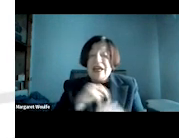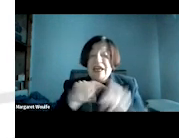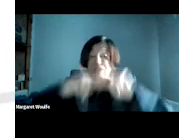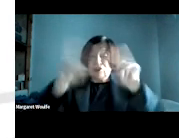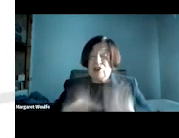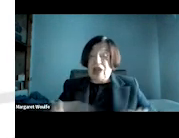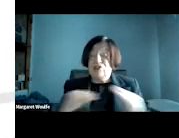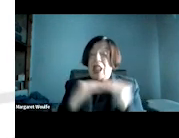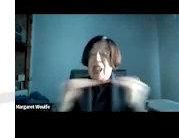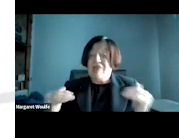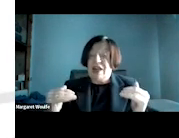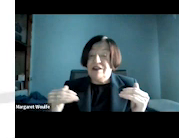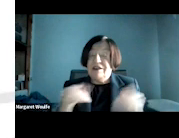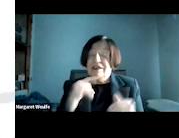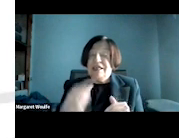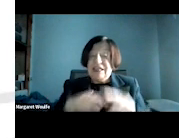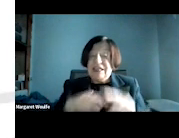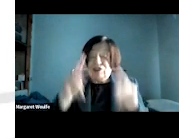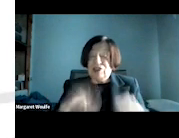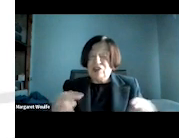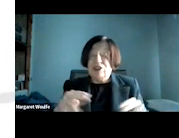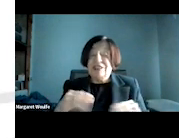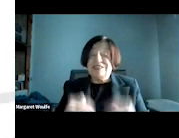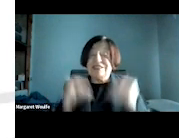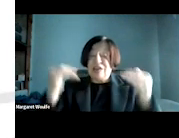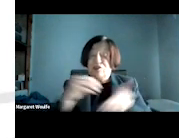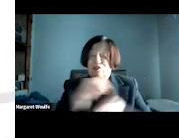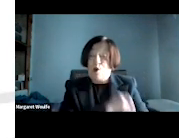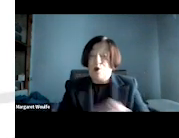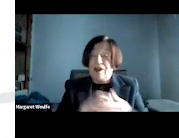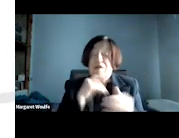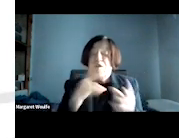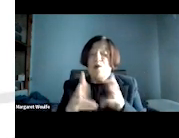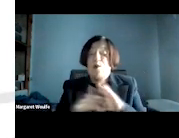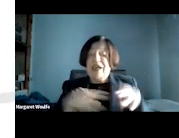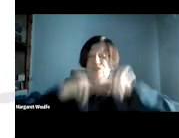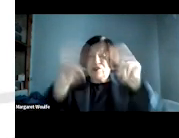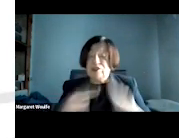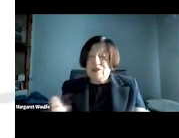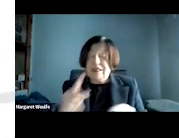but the International Standards Organization, but also work with the International